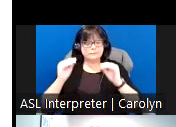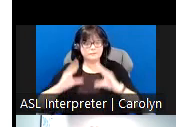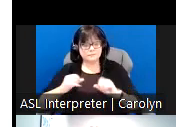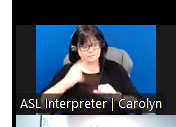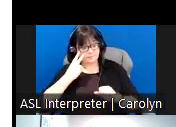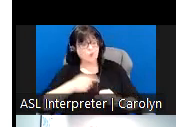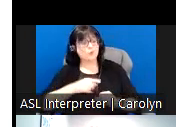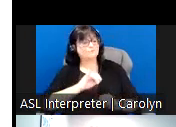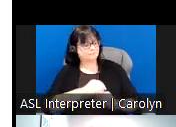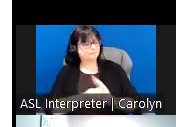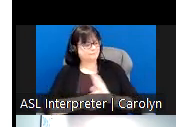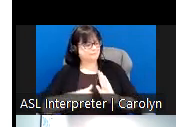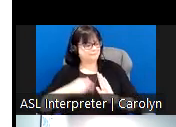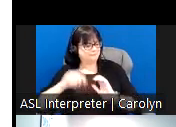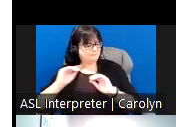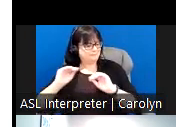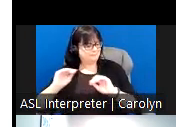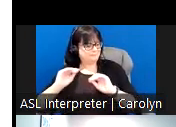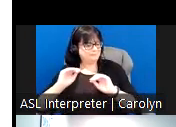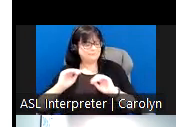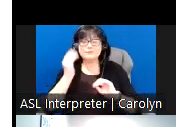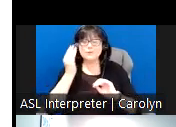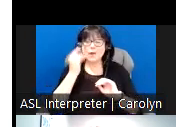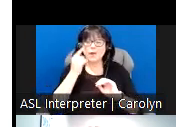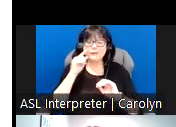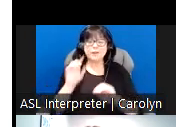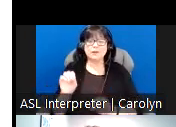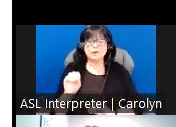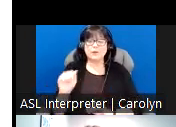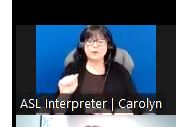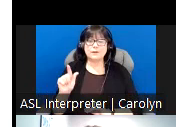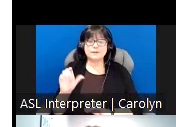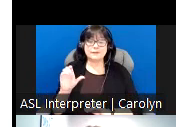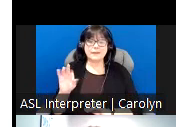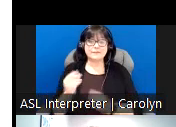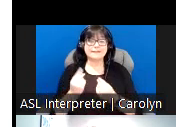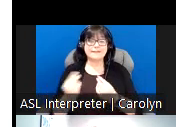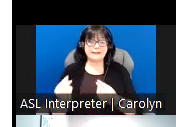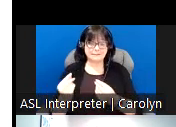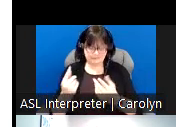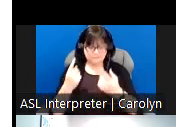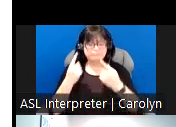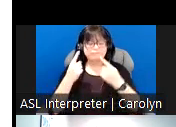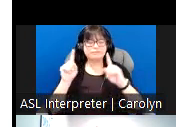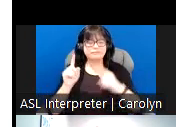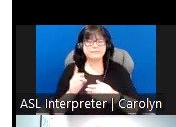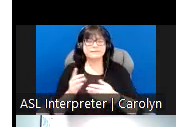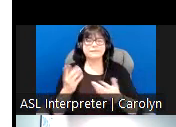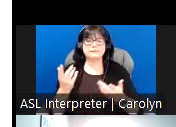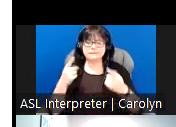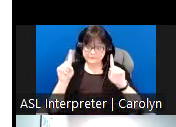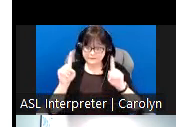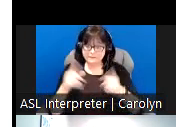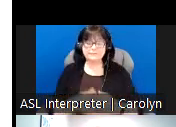taught in order to complete the OALCF tasks for their selected goal path. The pros of it is